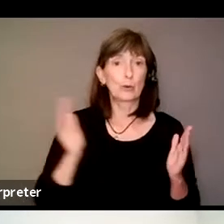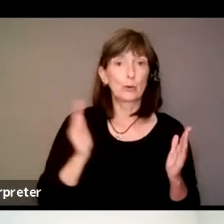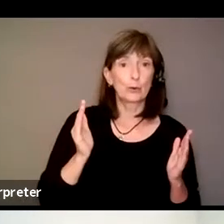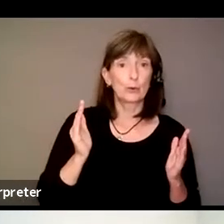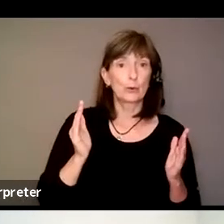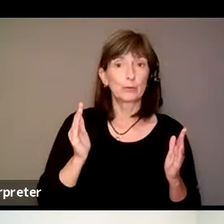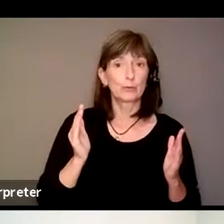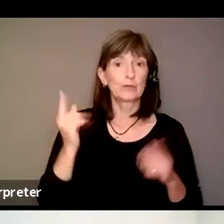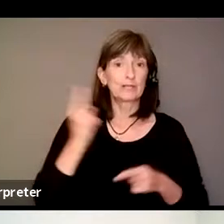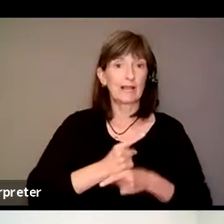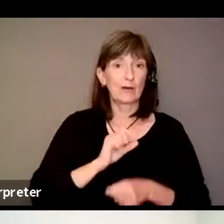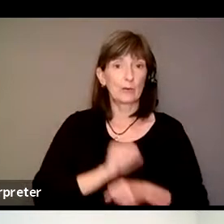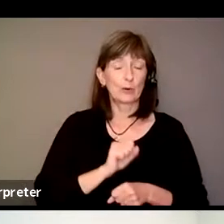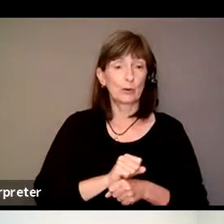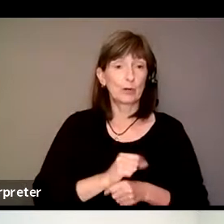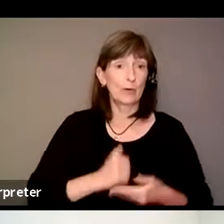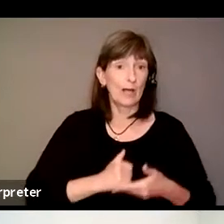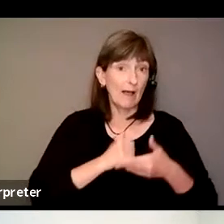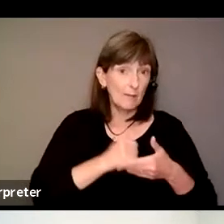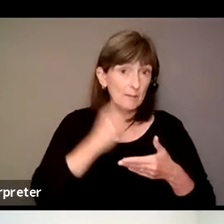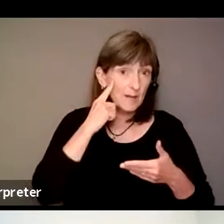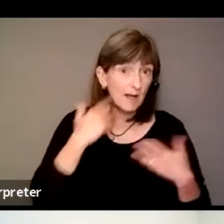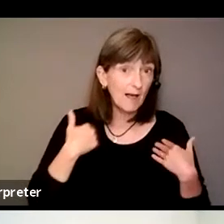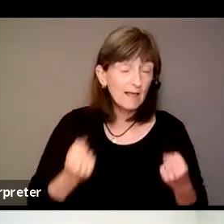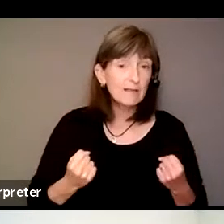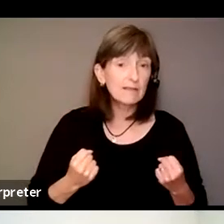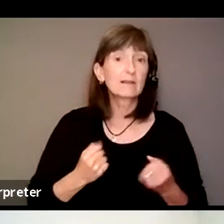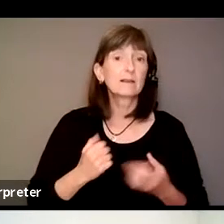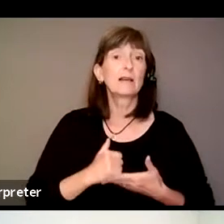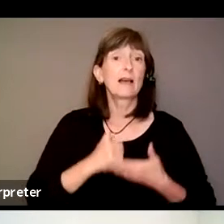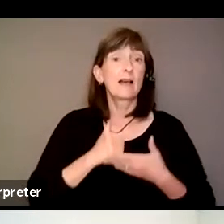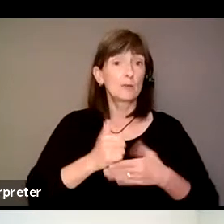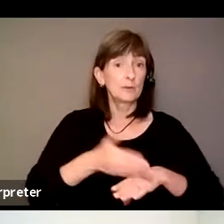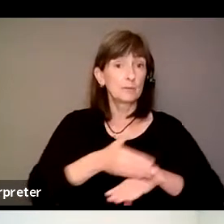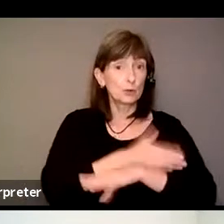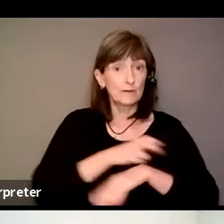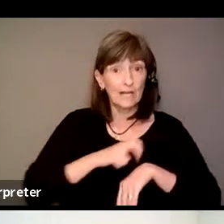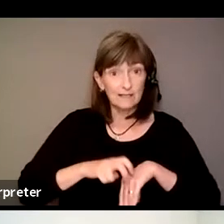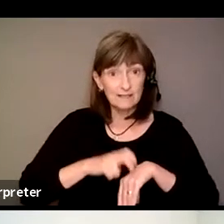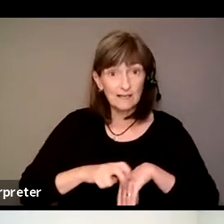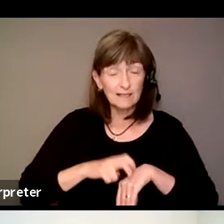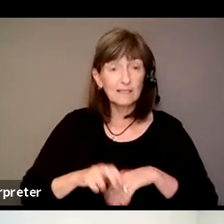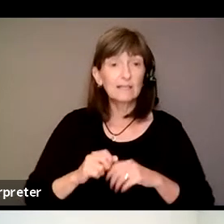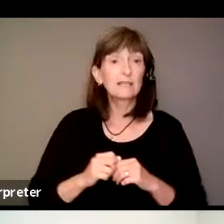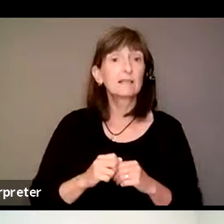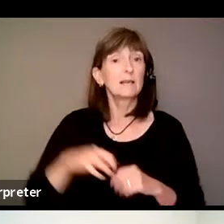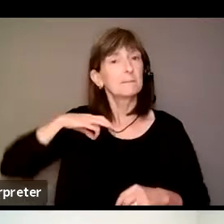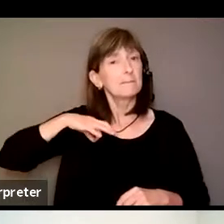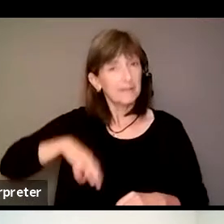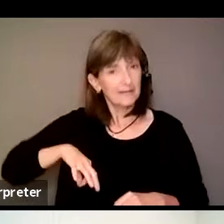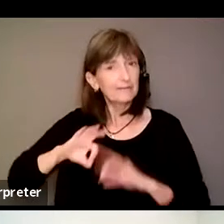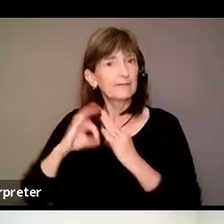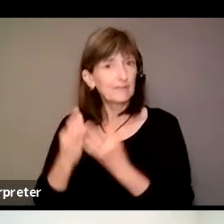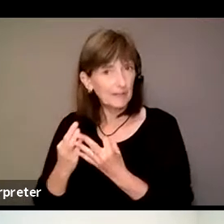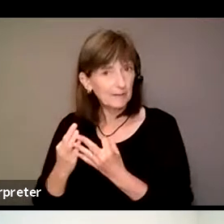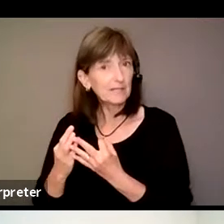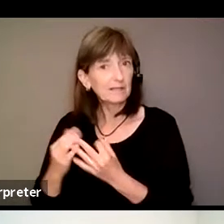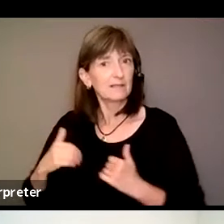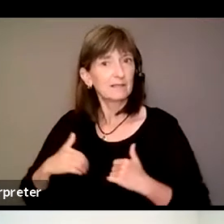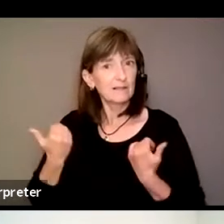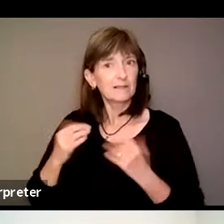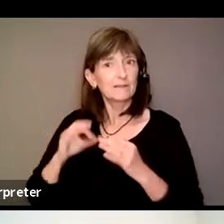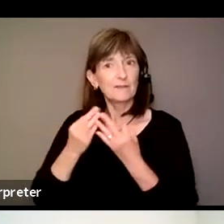health. It helps with anxiety, all of the issues. It benefits family units, young